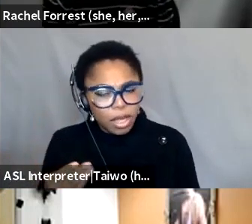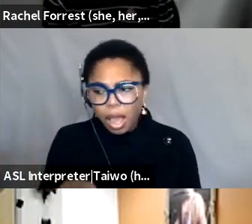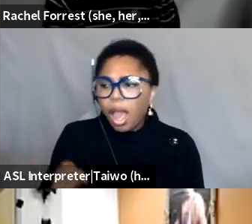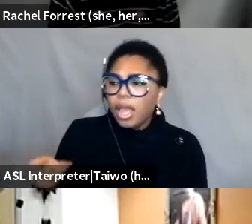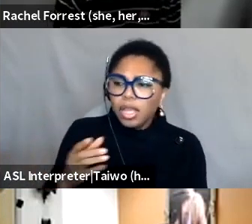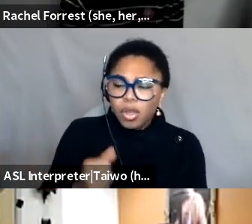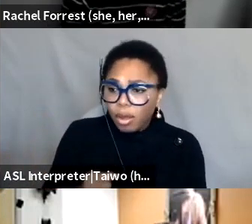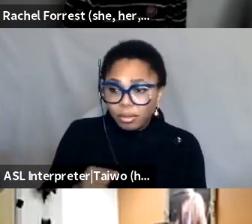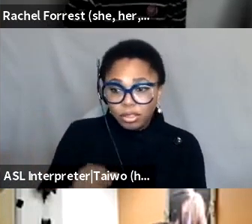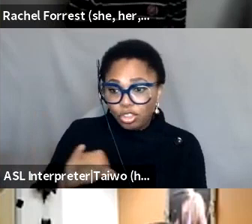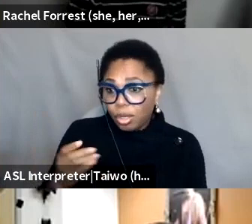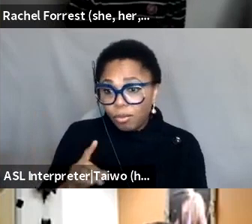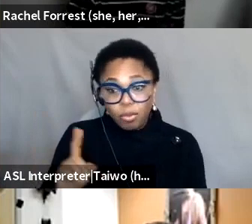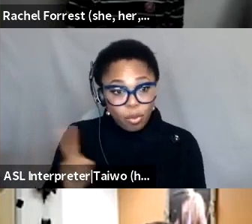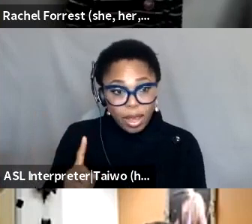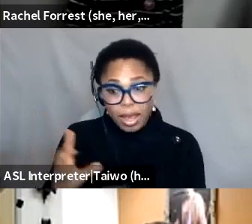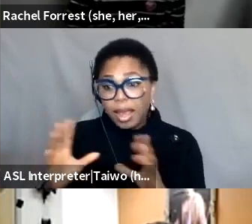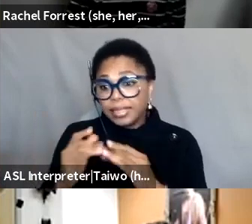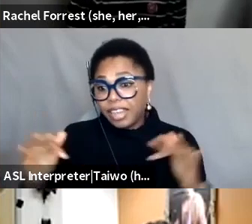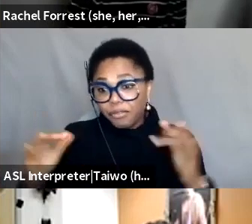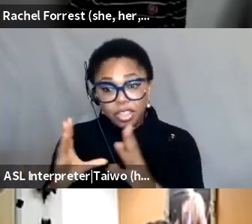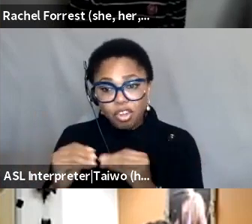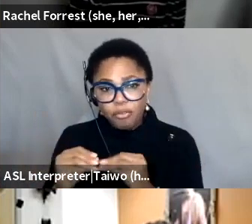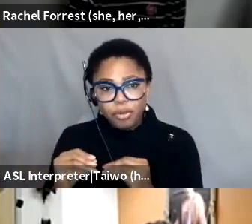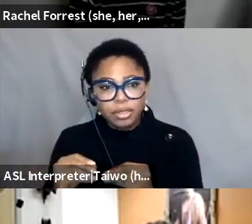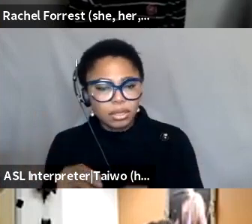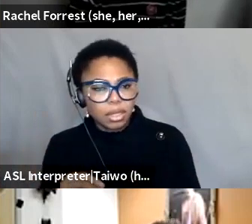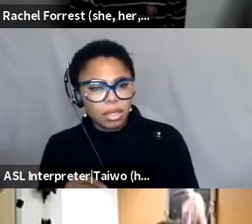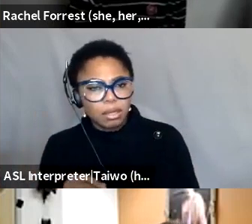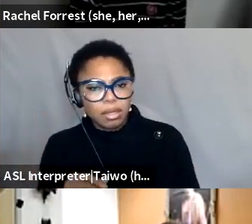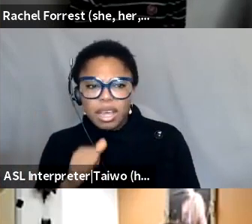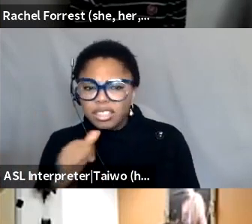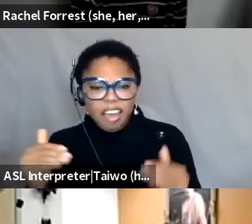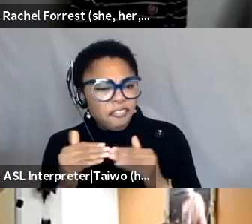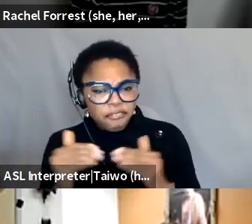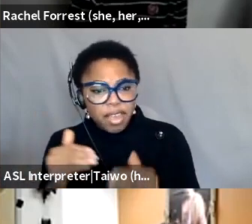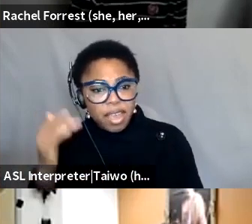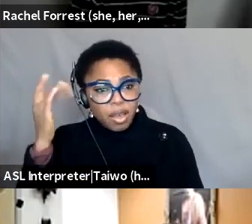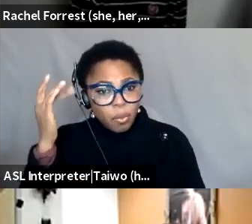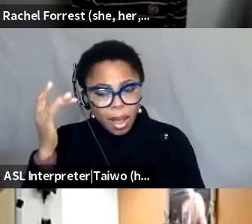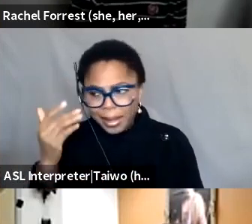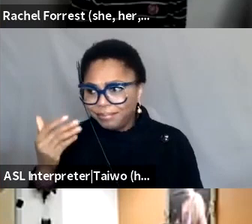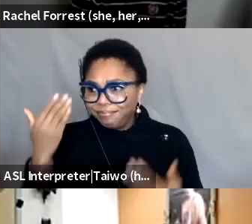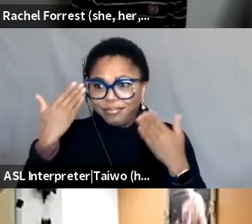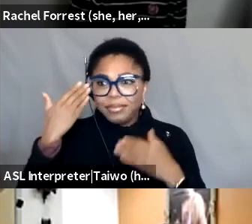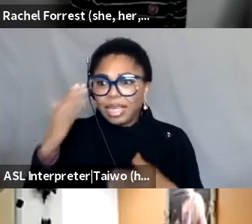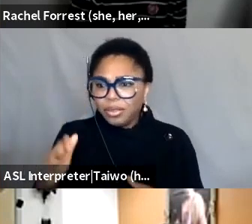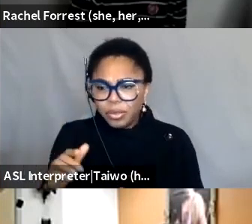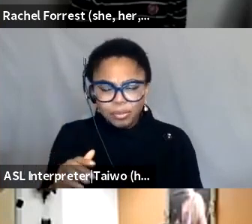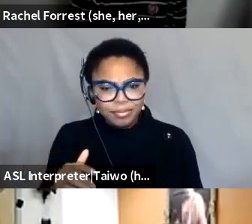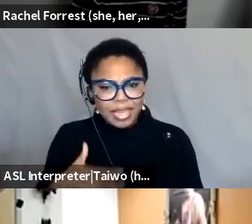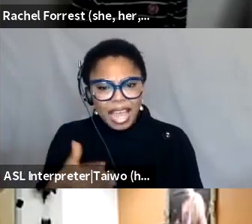job at a diversity conference. Yeah, which is like totally not fair because like, I don't know. I feel